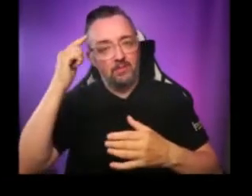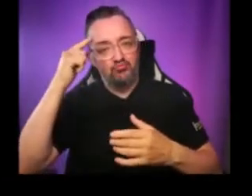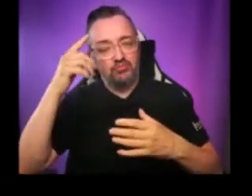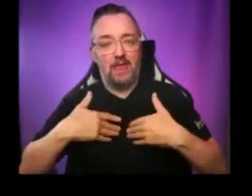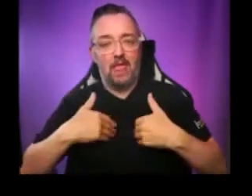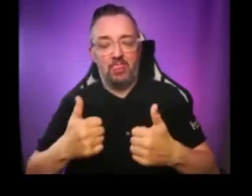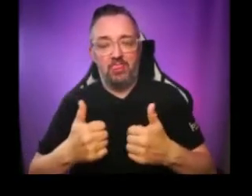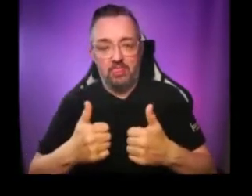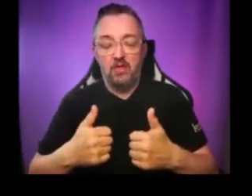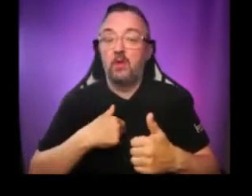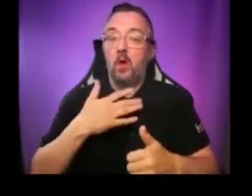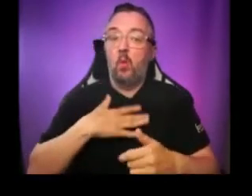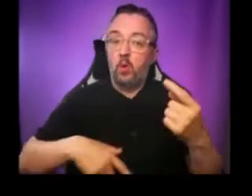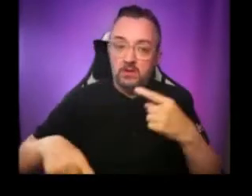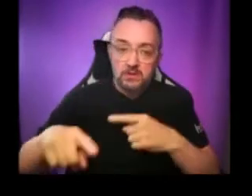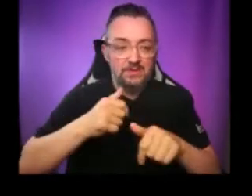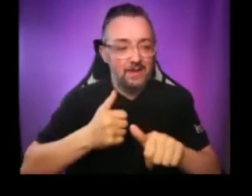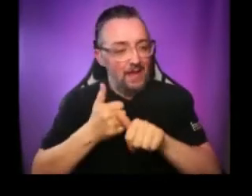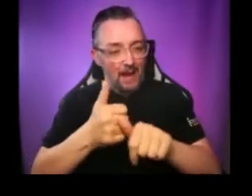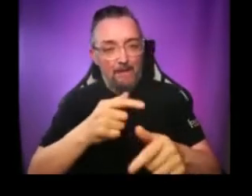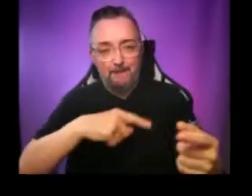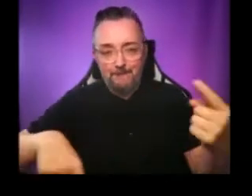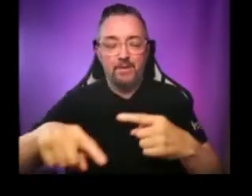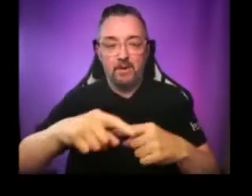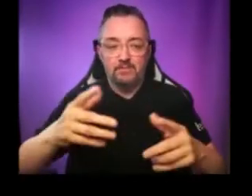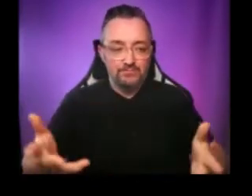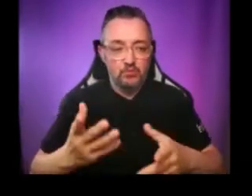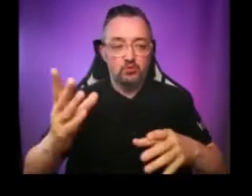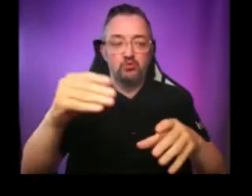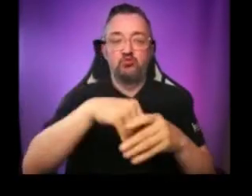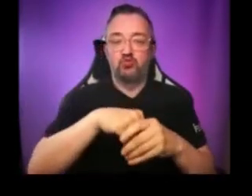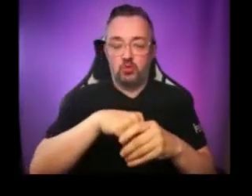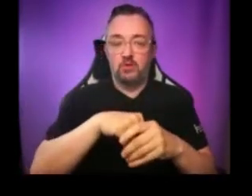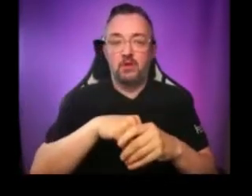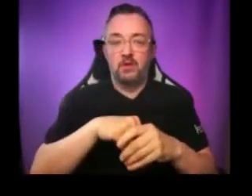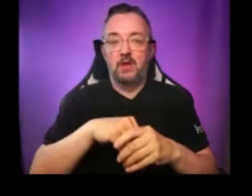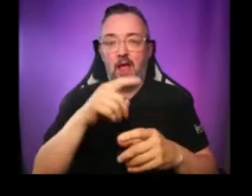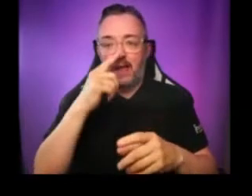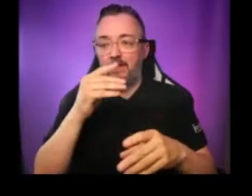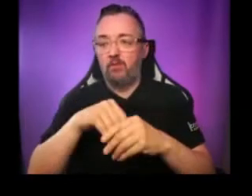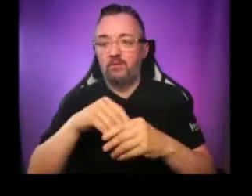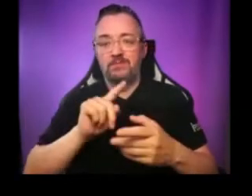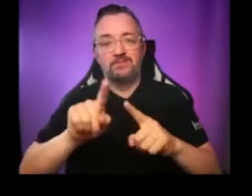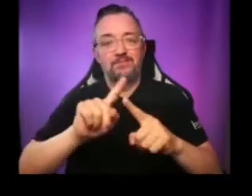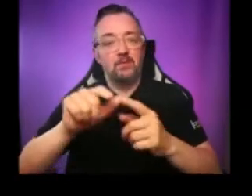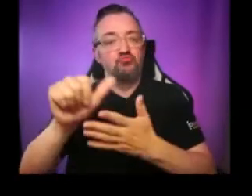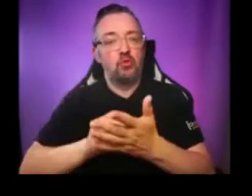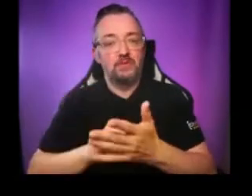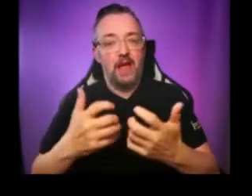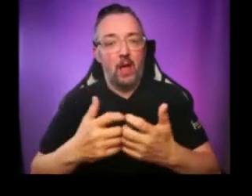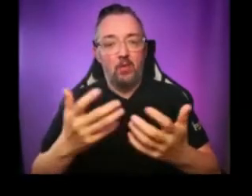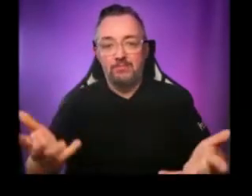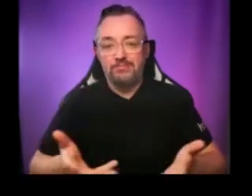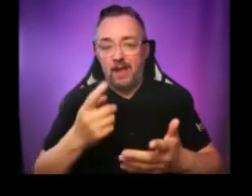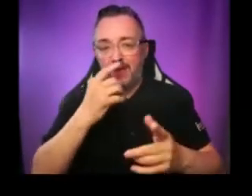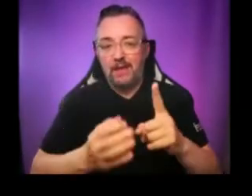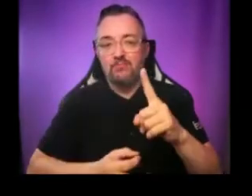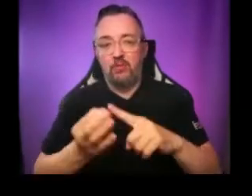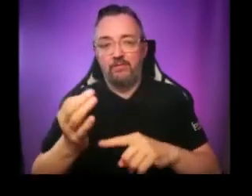we want people to help people in Scotland to join that effort and take part in programmes that will change how we manage brain health in the